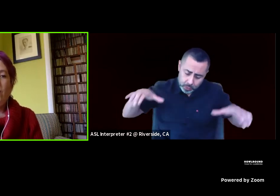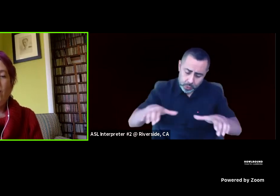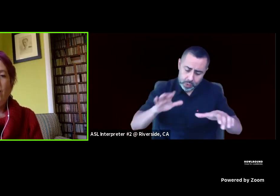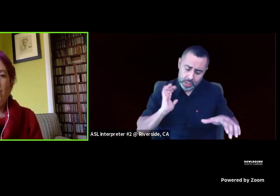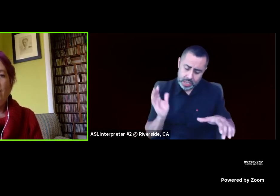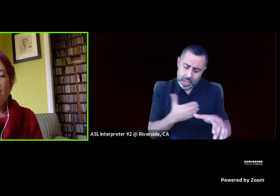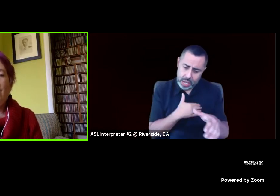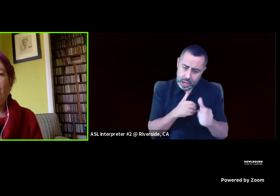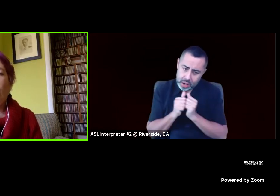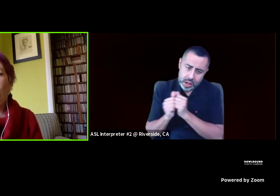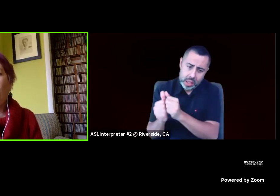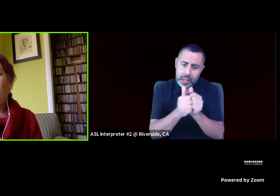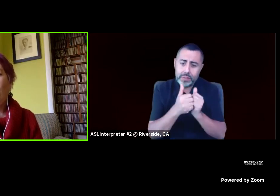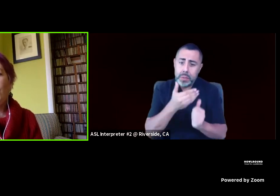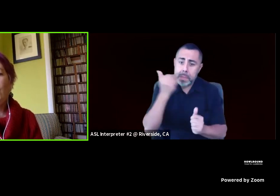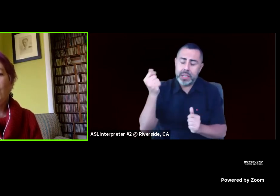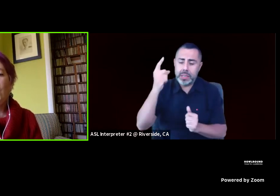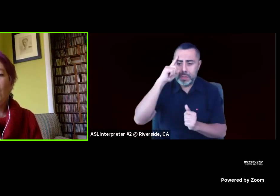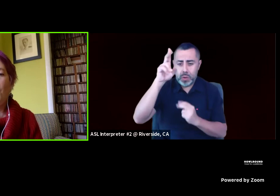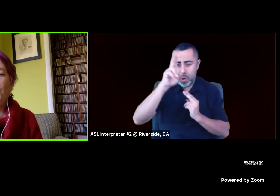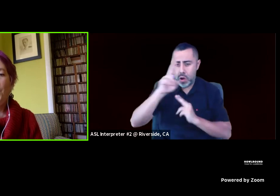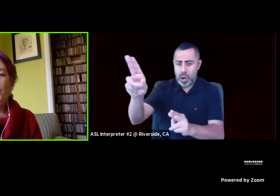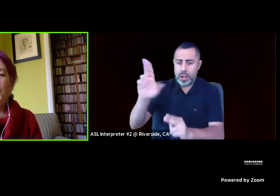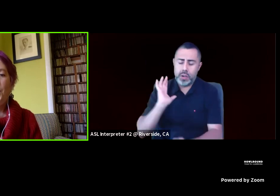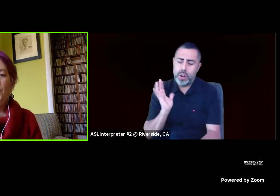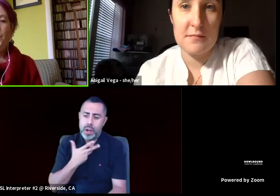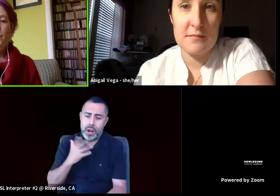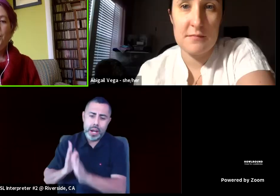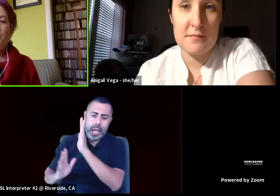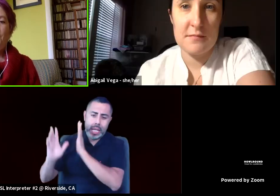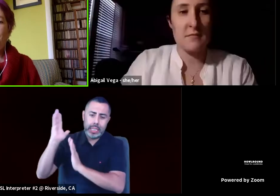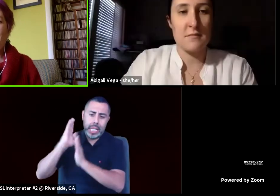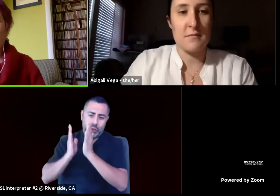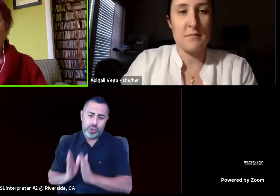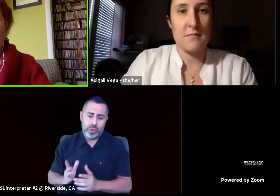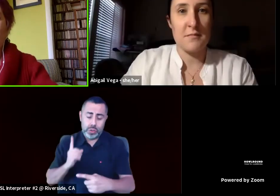ancestors and all humans to come.